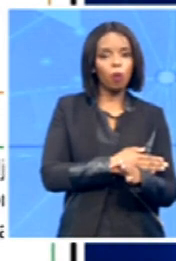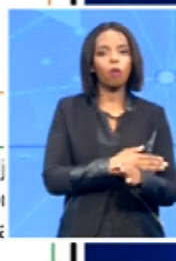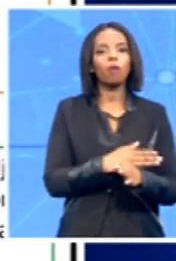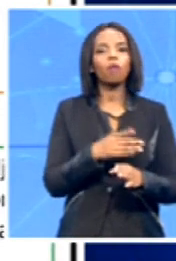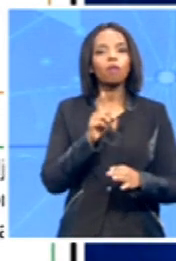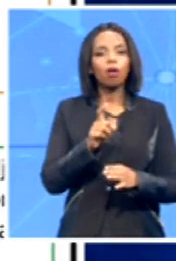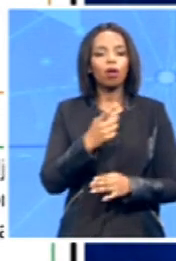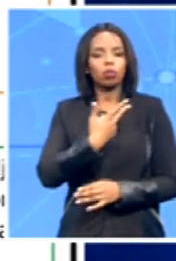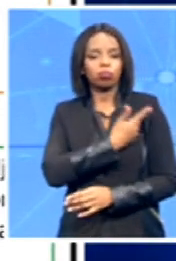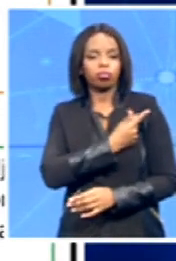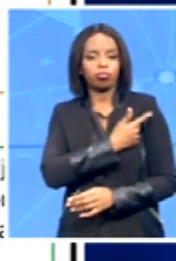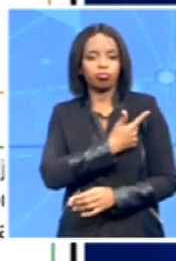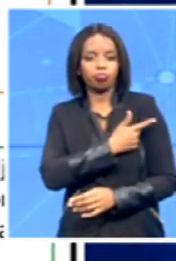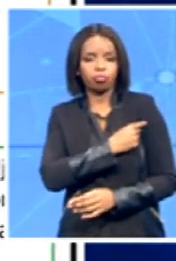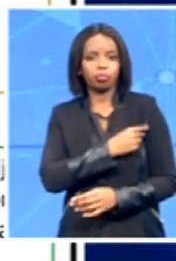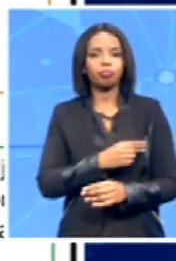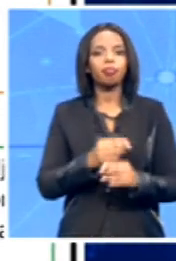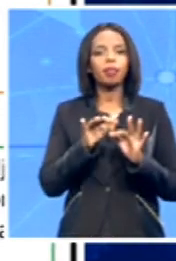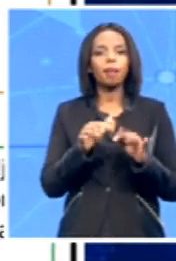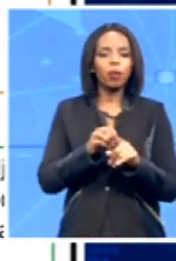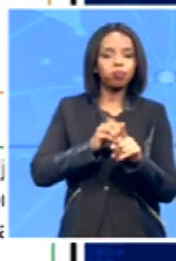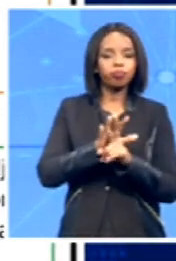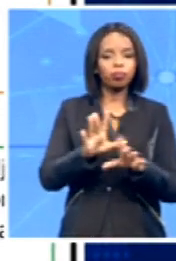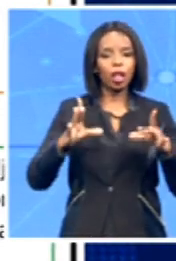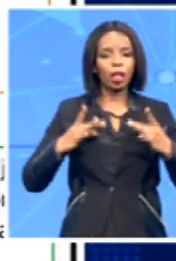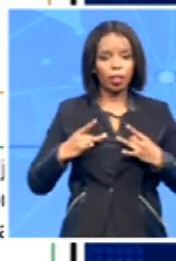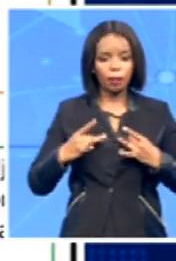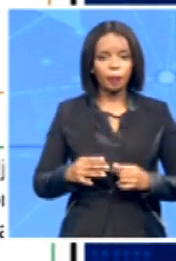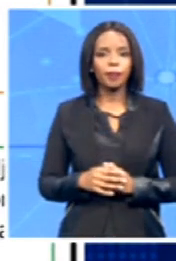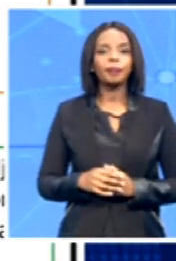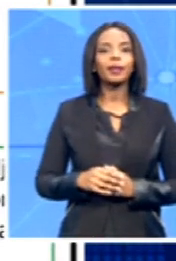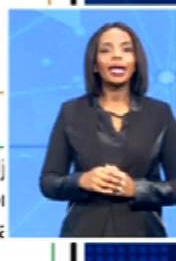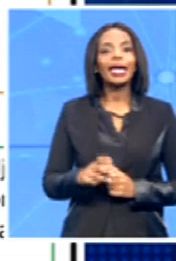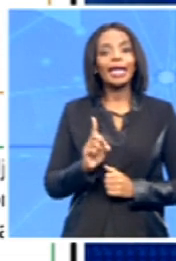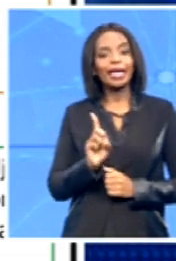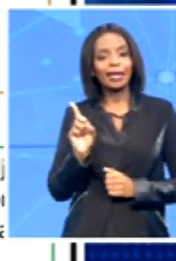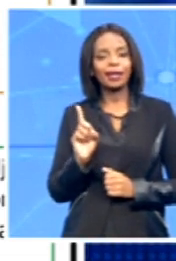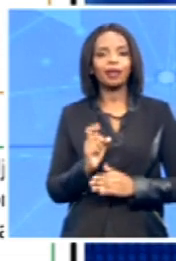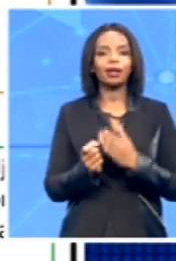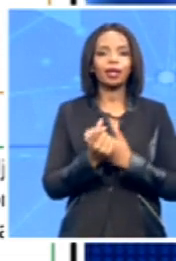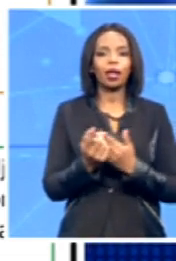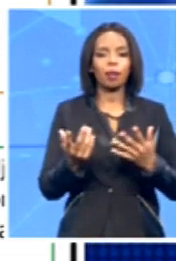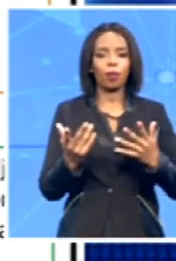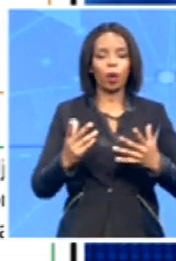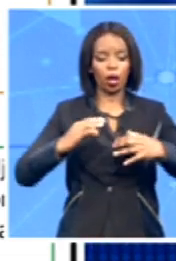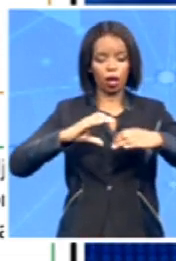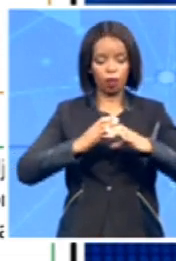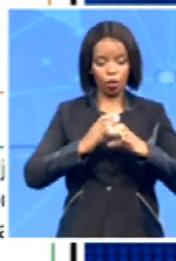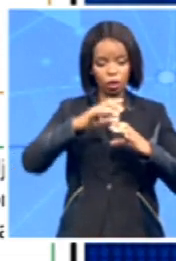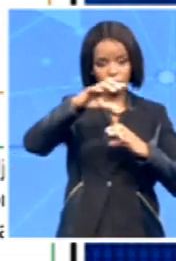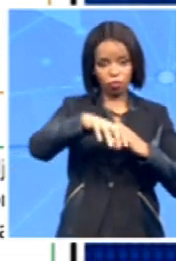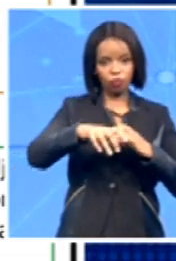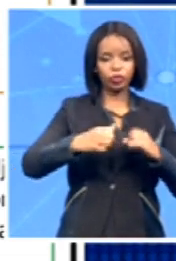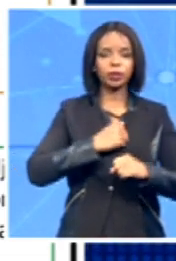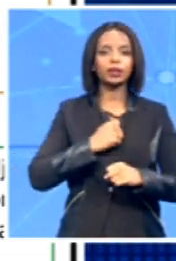we're also very proud of our scientists in our province, and this data is just about being released in scientific